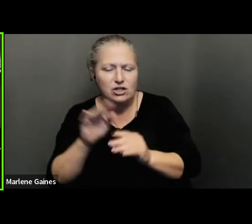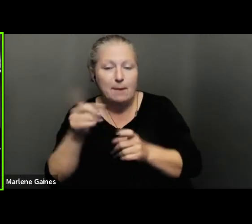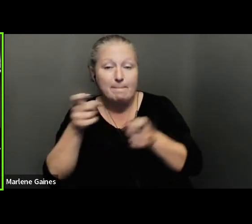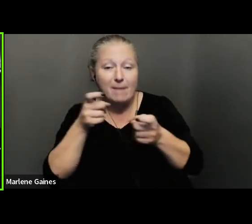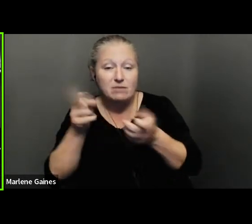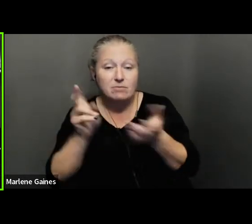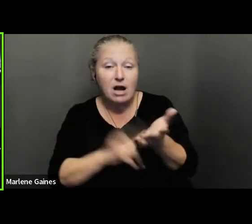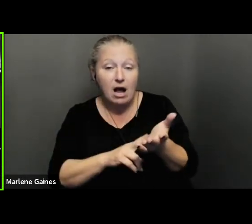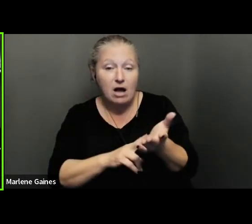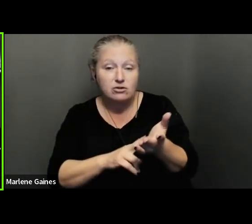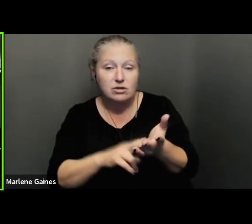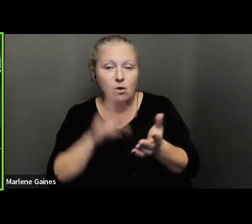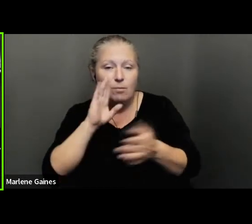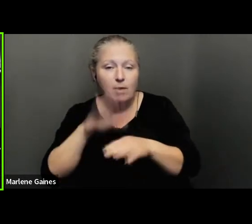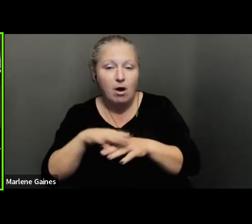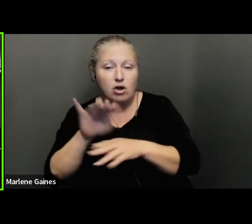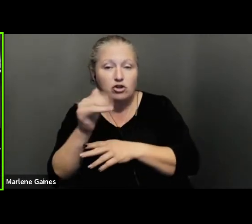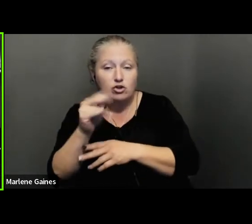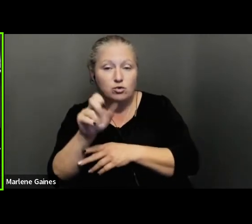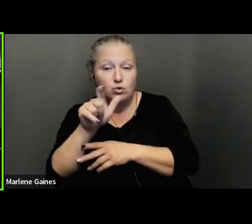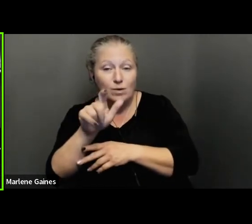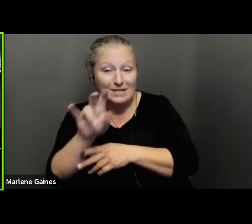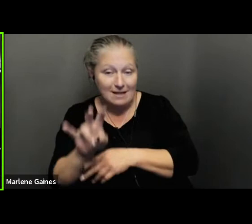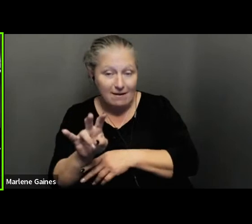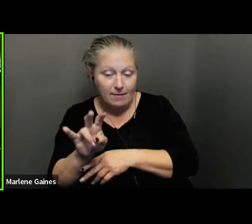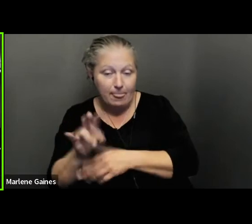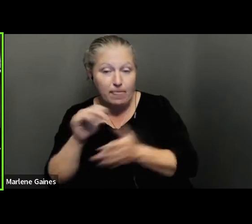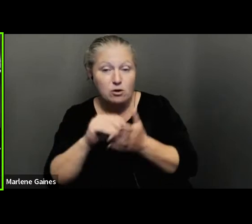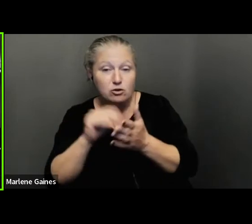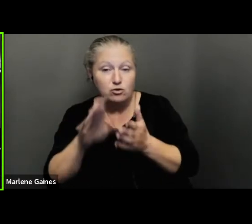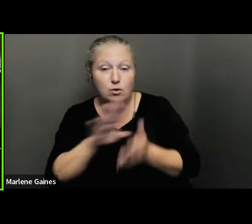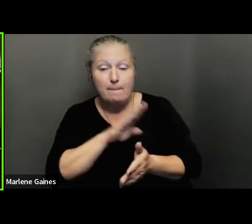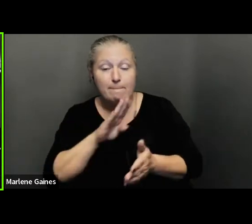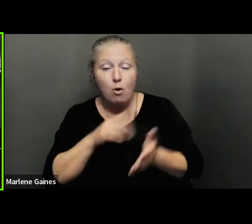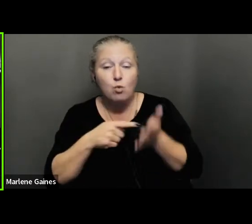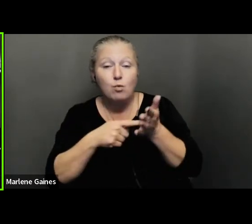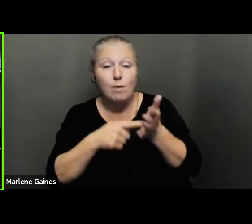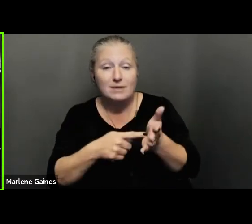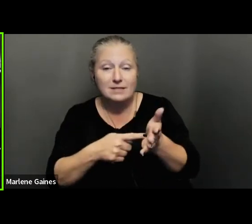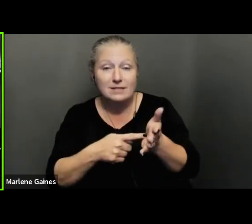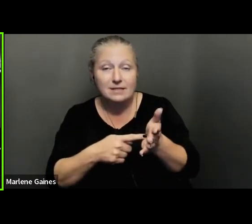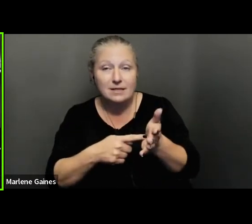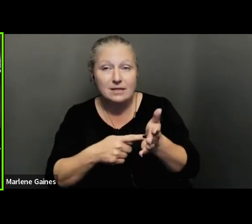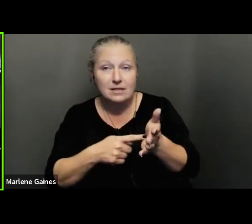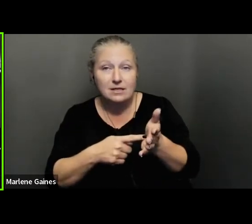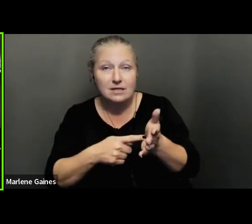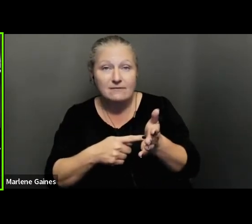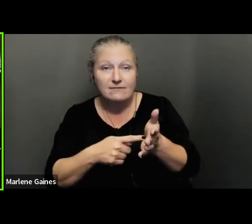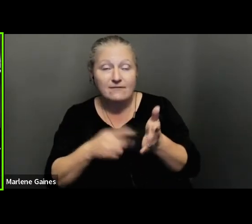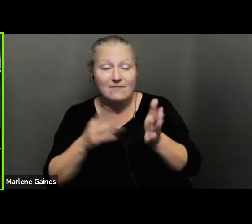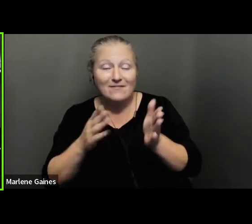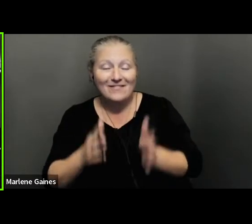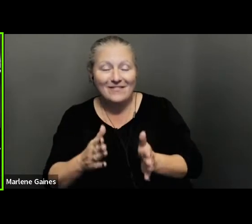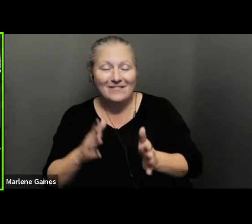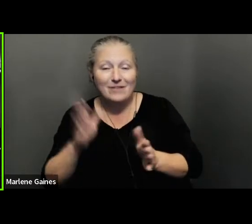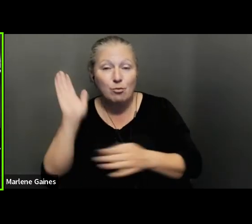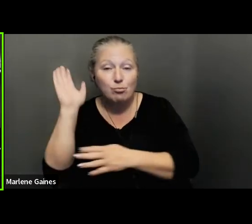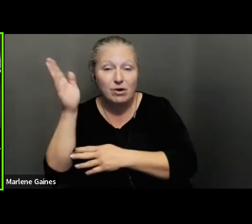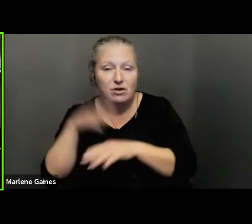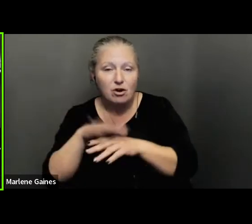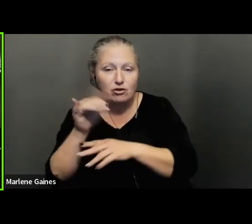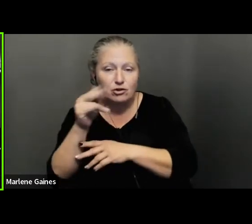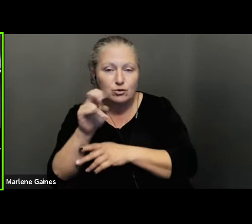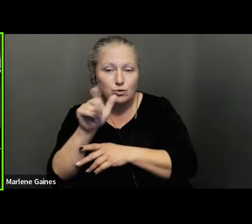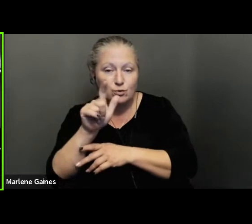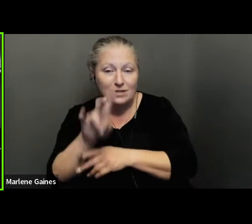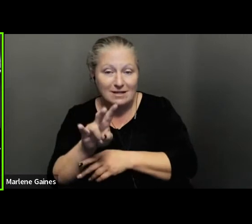Management contracts will be coming on June 27th now. Student board representation. representative presentation, June